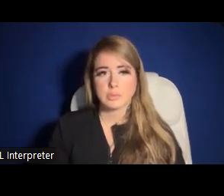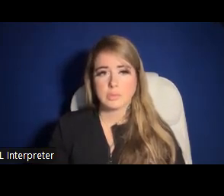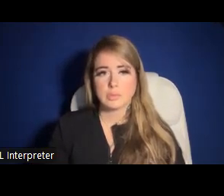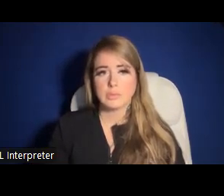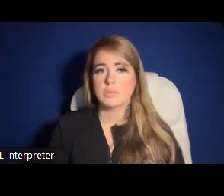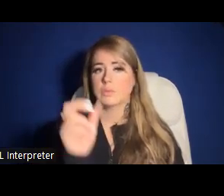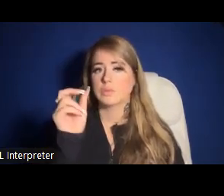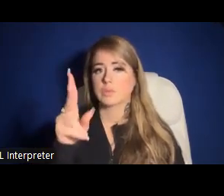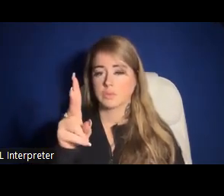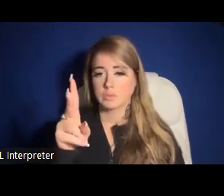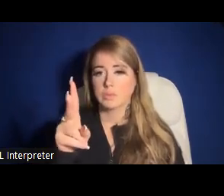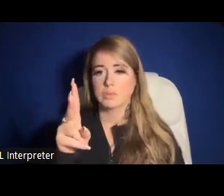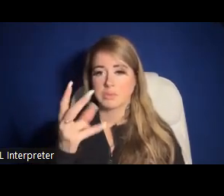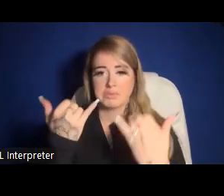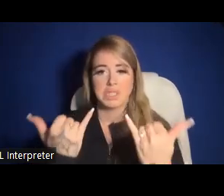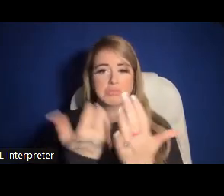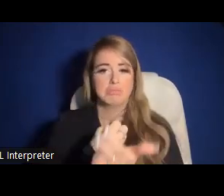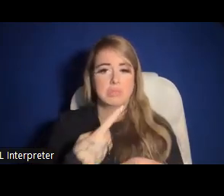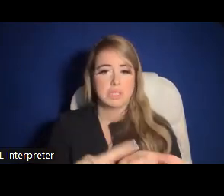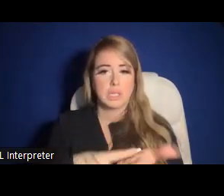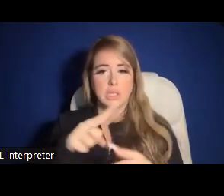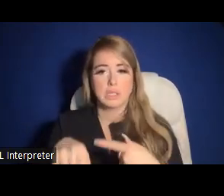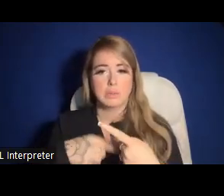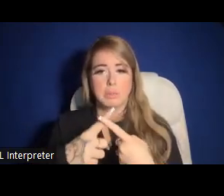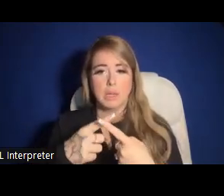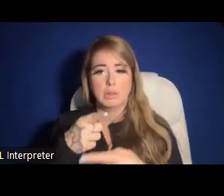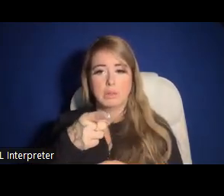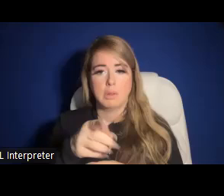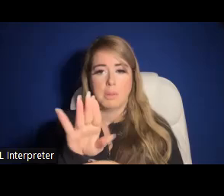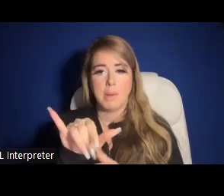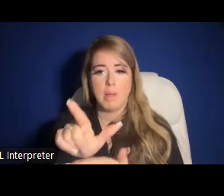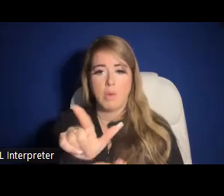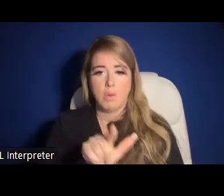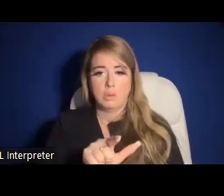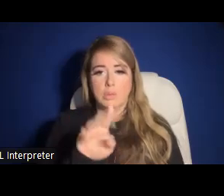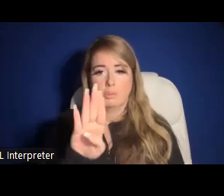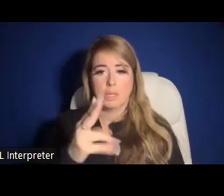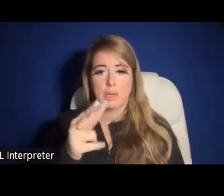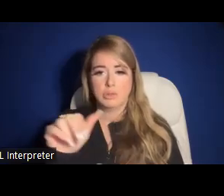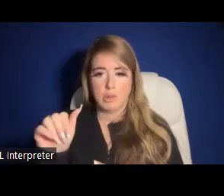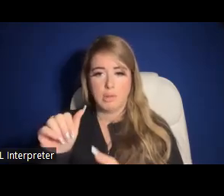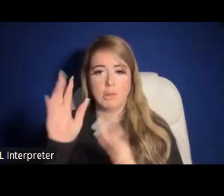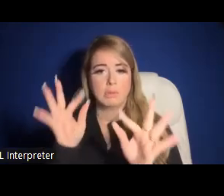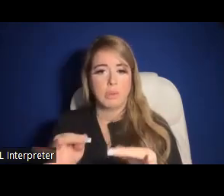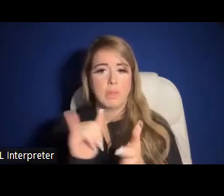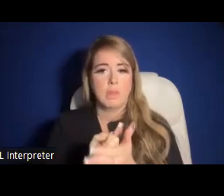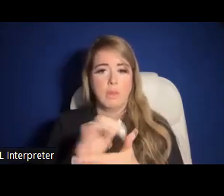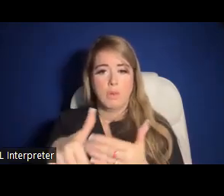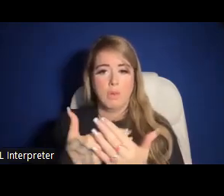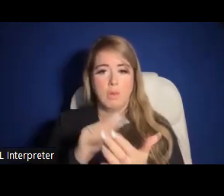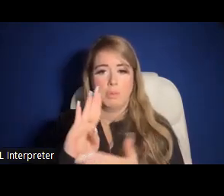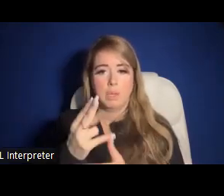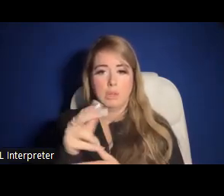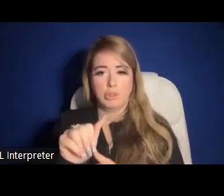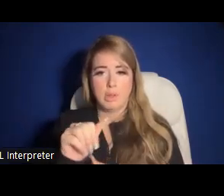Okay, so a little bit of discussion around bylaws. The BHA has determined that all BHA councils and